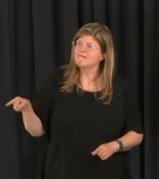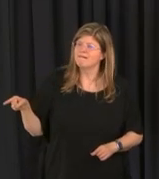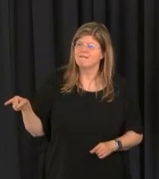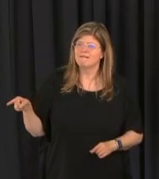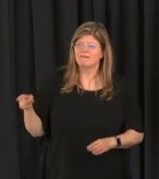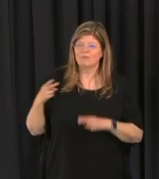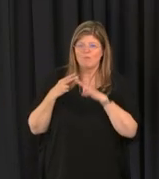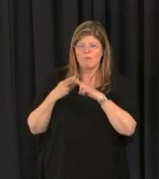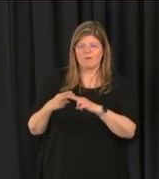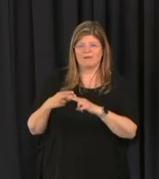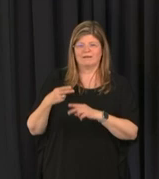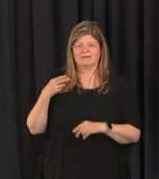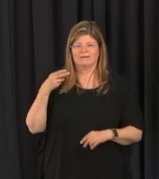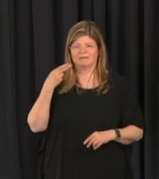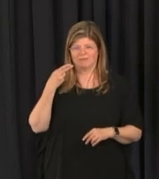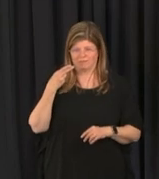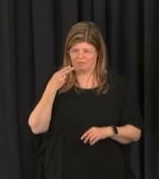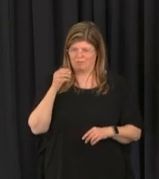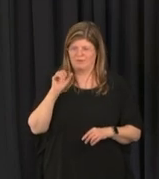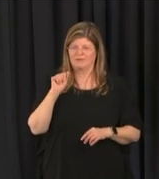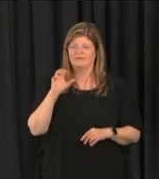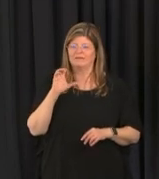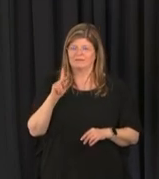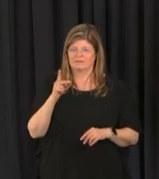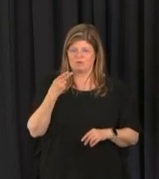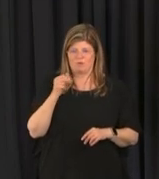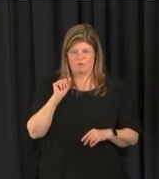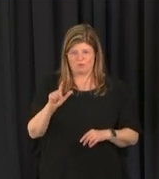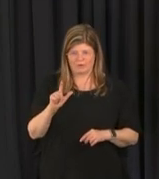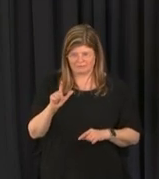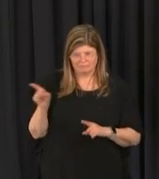happy that they are embracing our